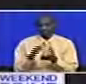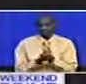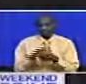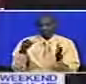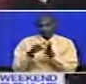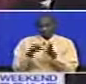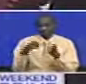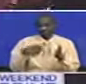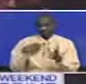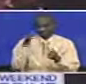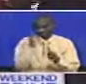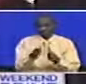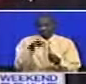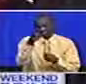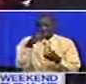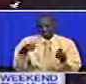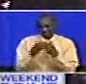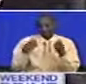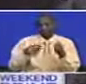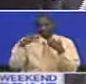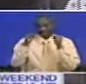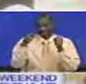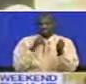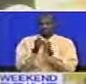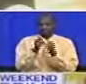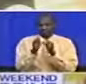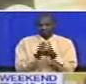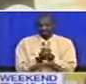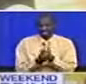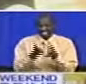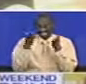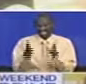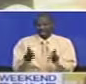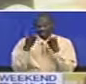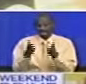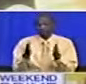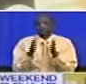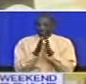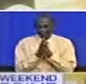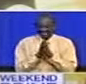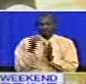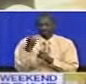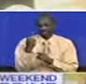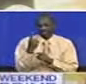with harsh judgment being leveled on the president's administration. Saizi tunaomba tu, tunaomba